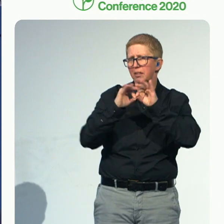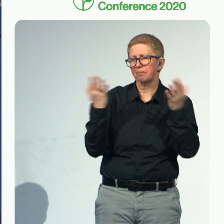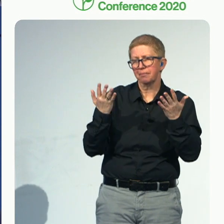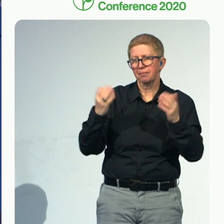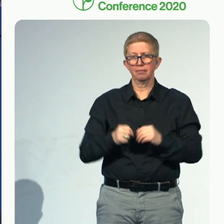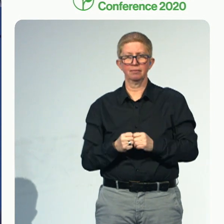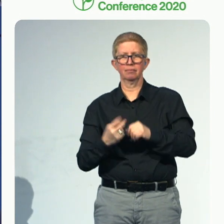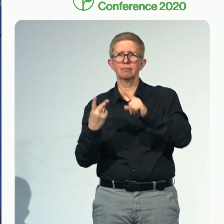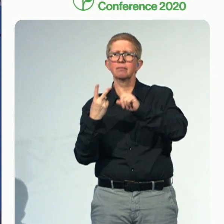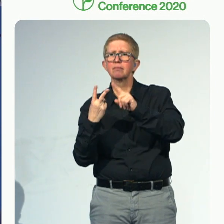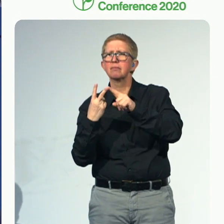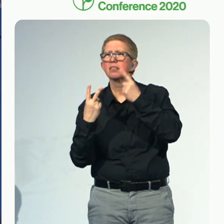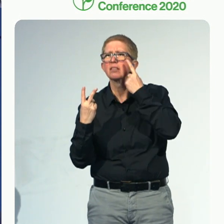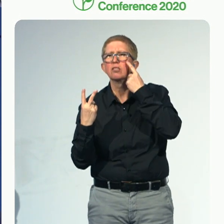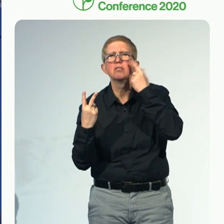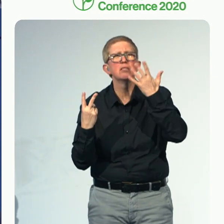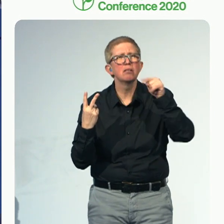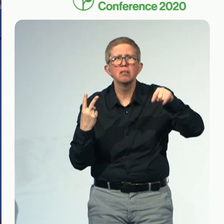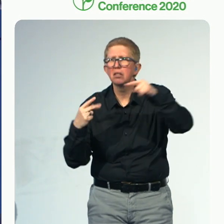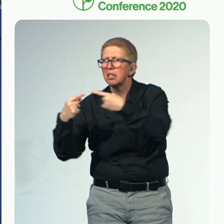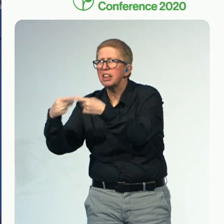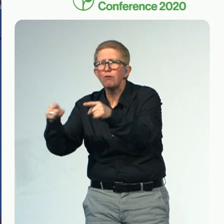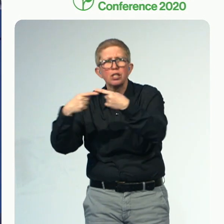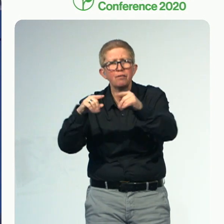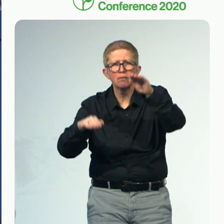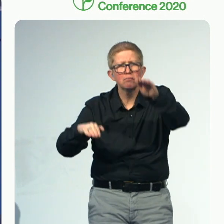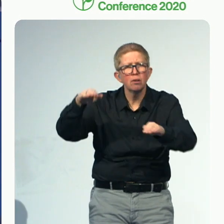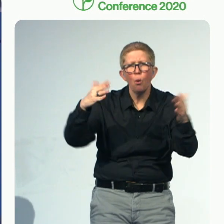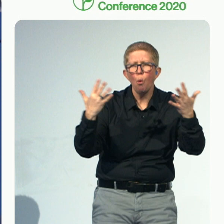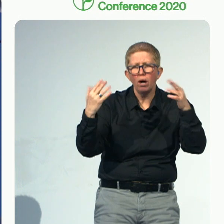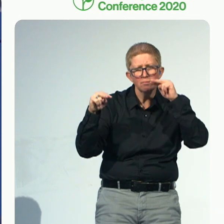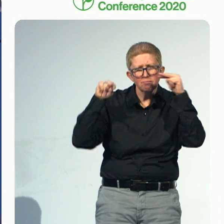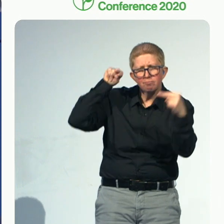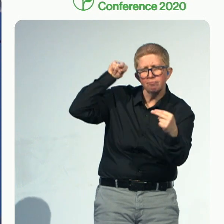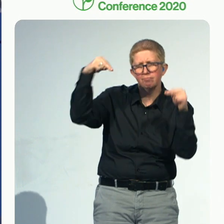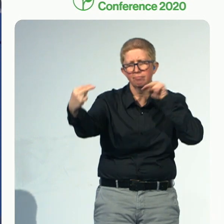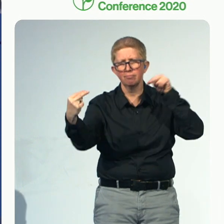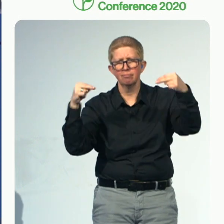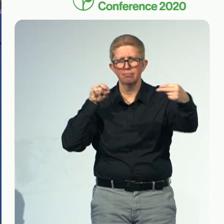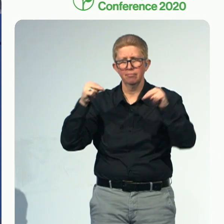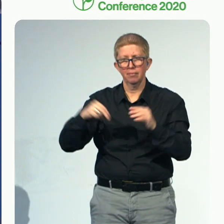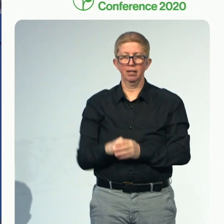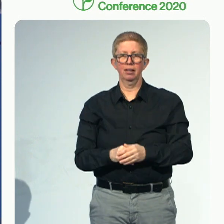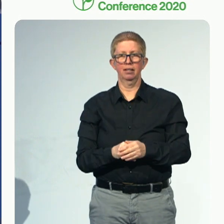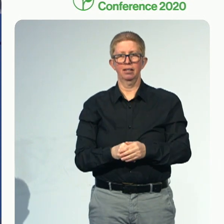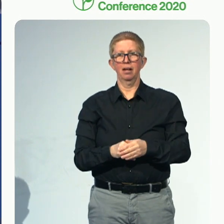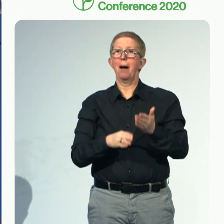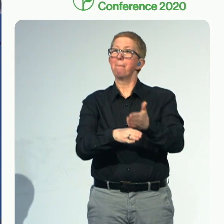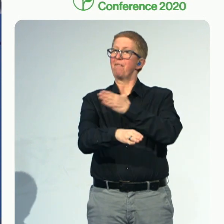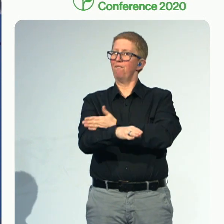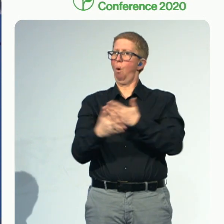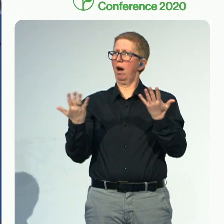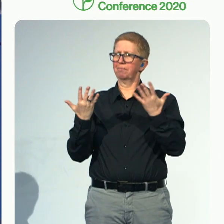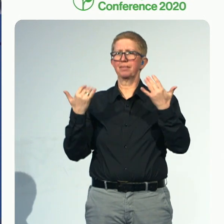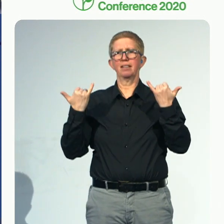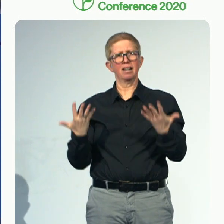agrees. So let me start by getting the very basics out of the way. We agree that this is about having rights and not